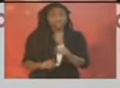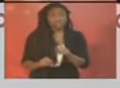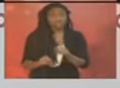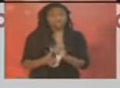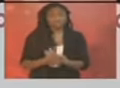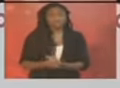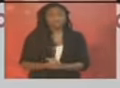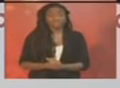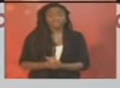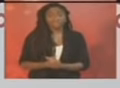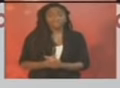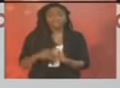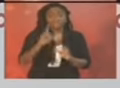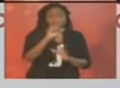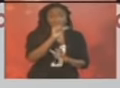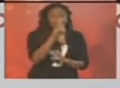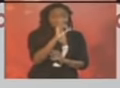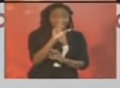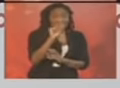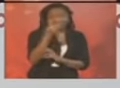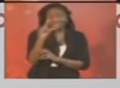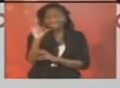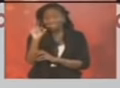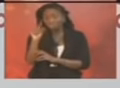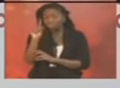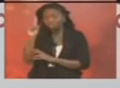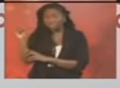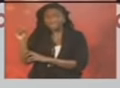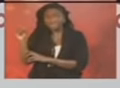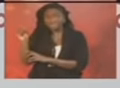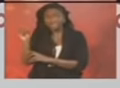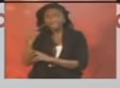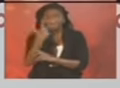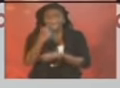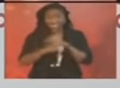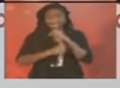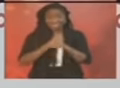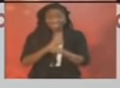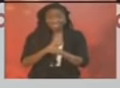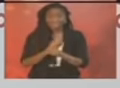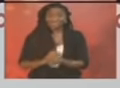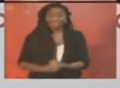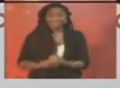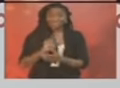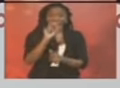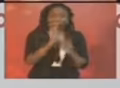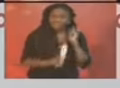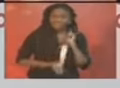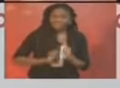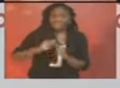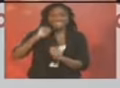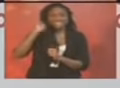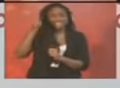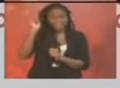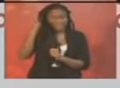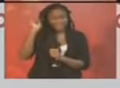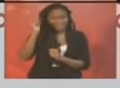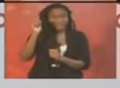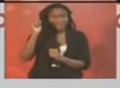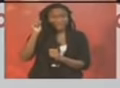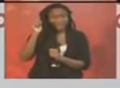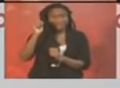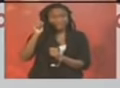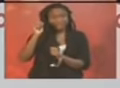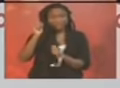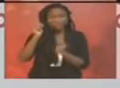to announce that Trinidad and Tobago has achieved the 2030 Sustainable Development Goal targets for